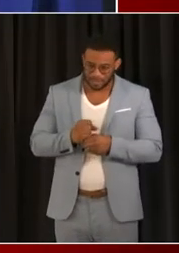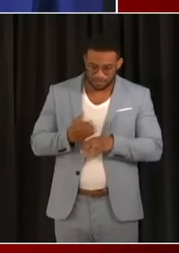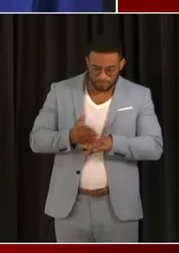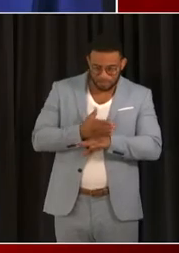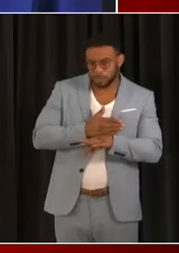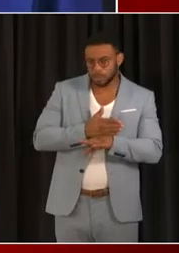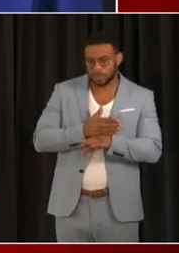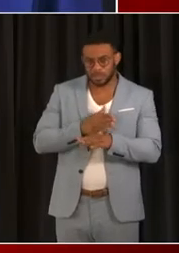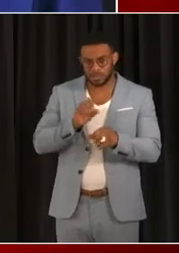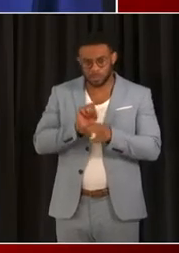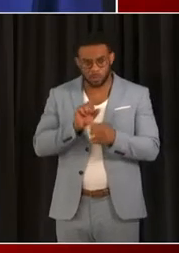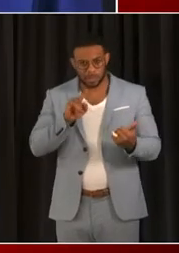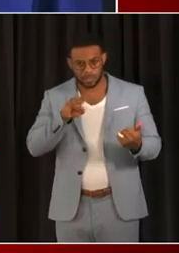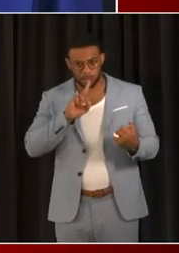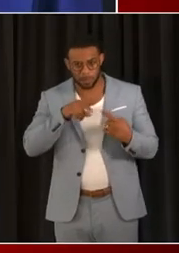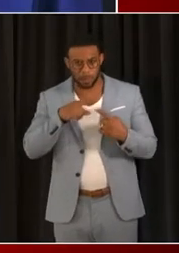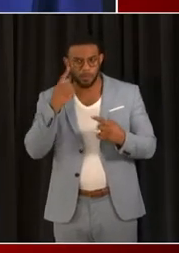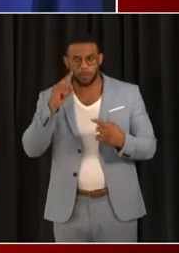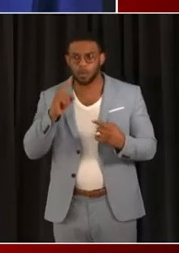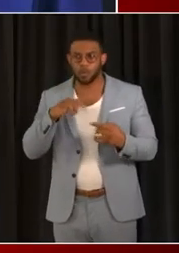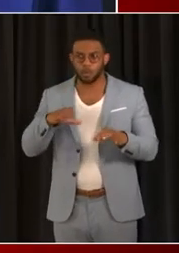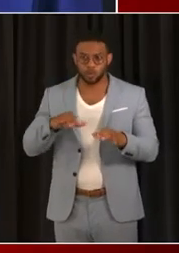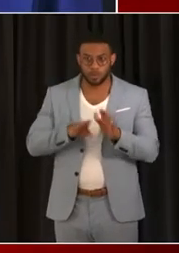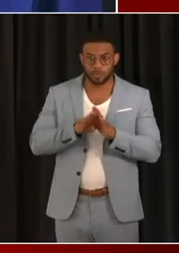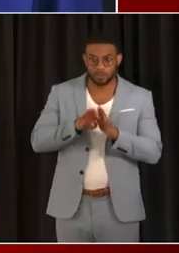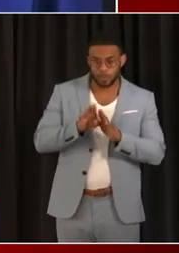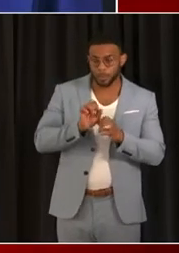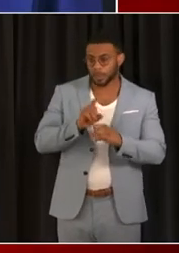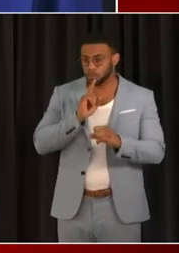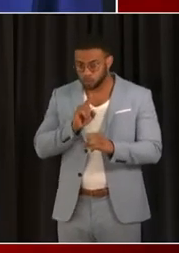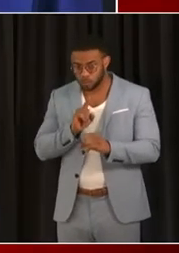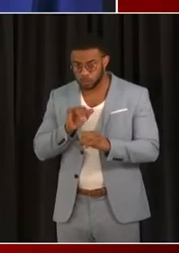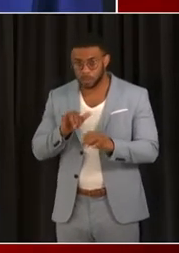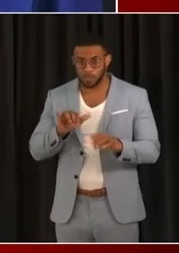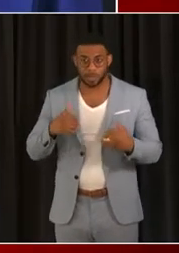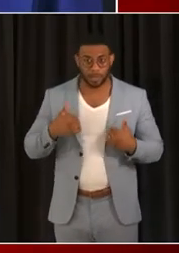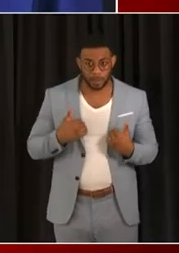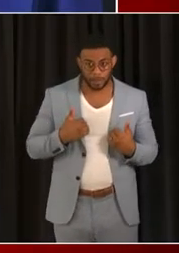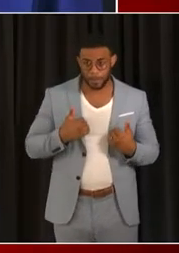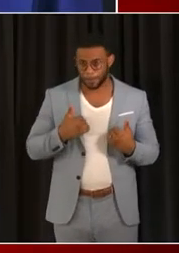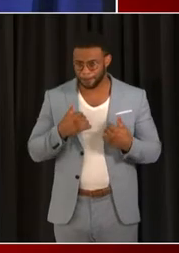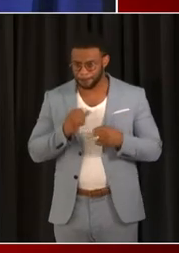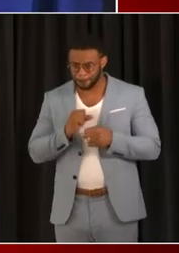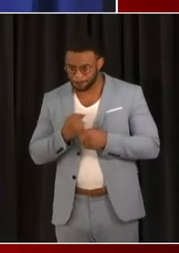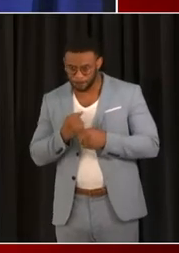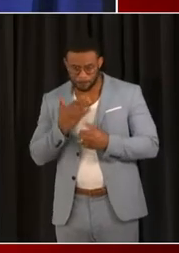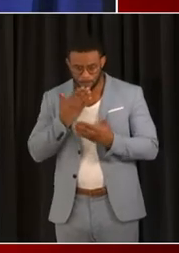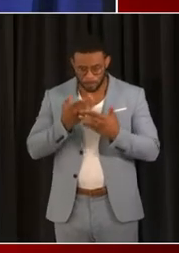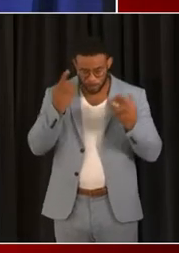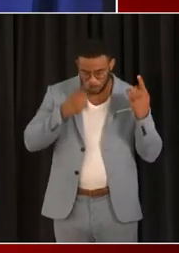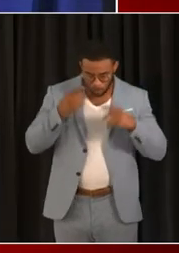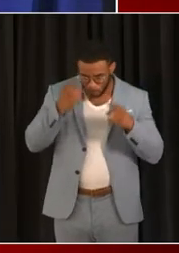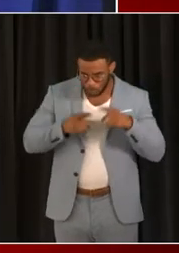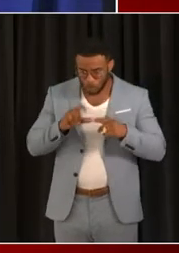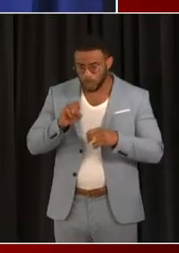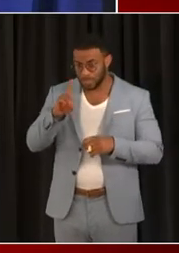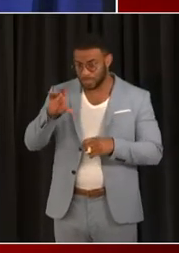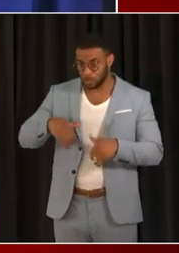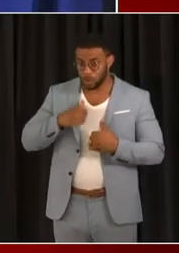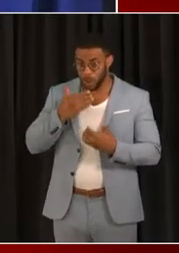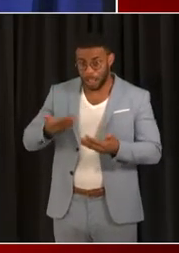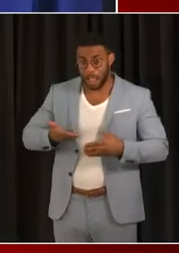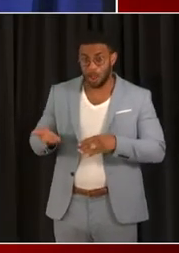with some of the work that Tim was talking about in terms of when we do developments to make sure that we have tight first source agreements so that